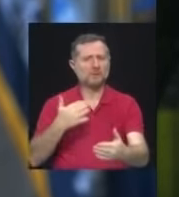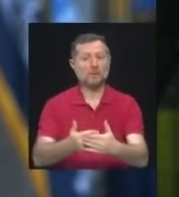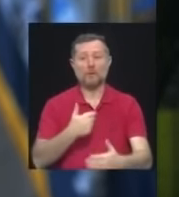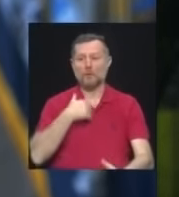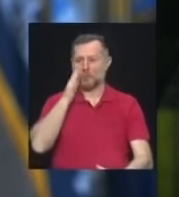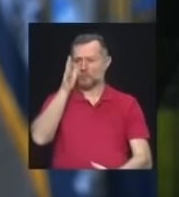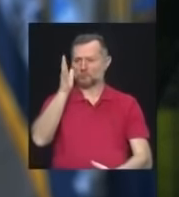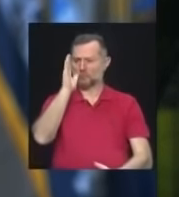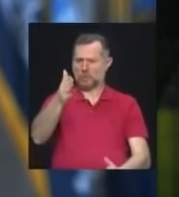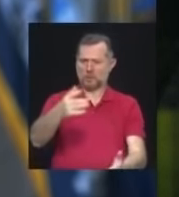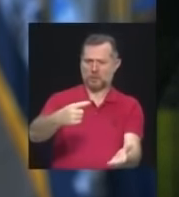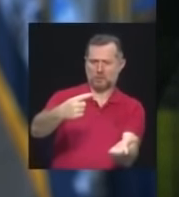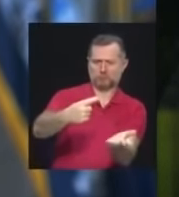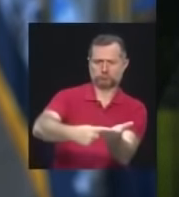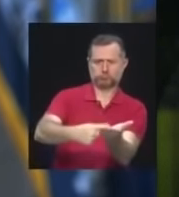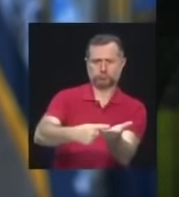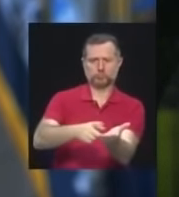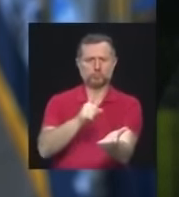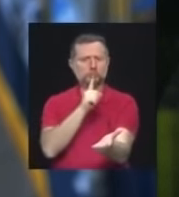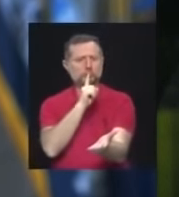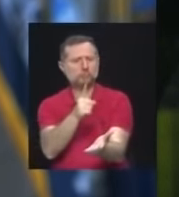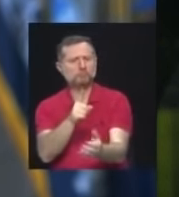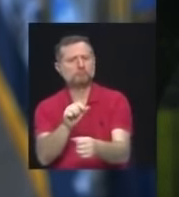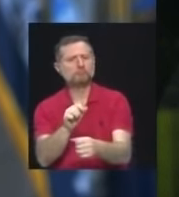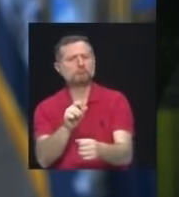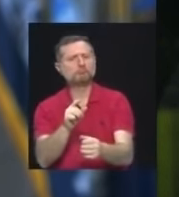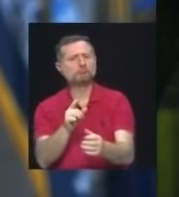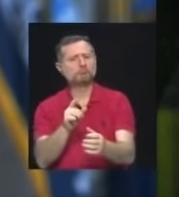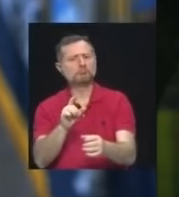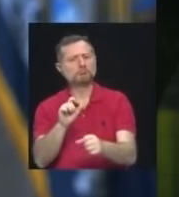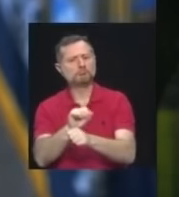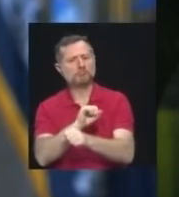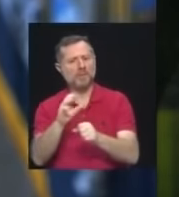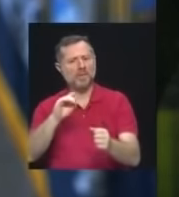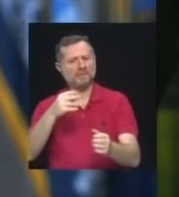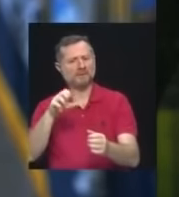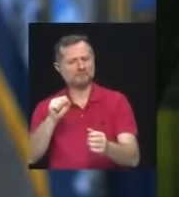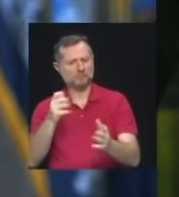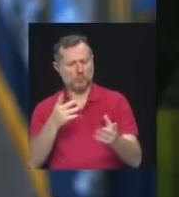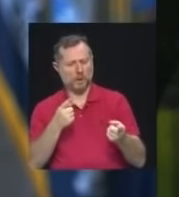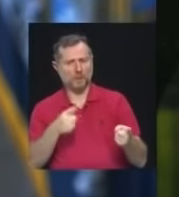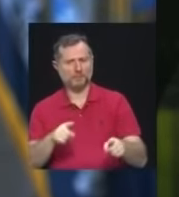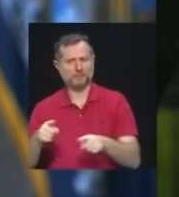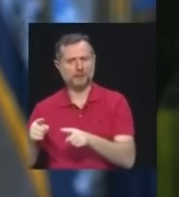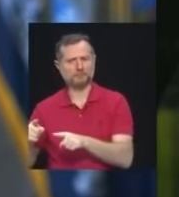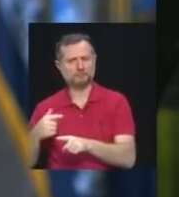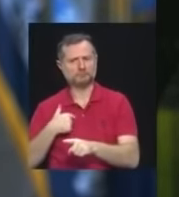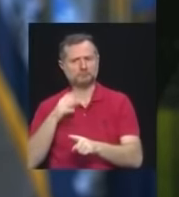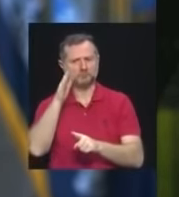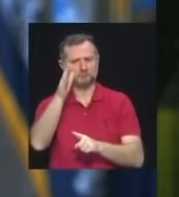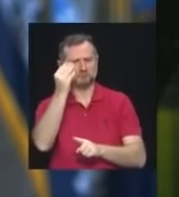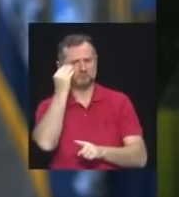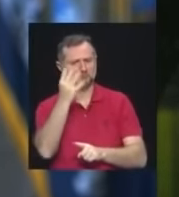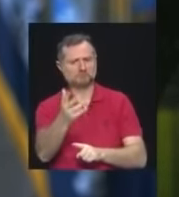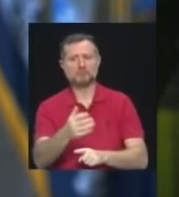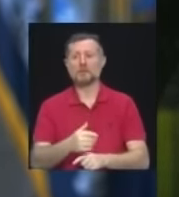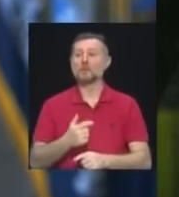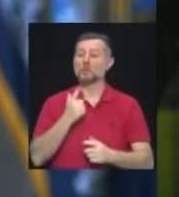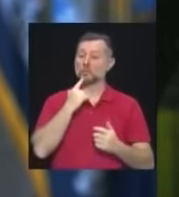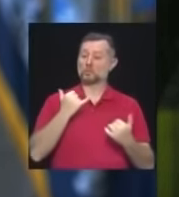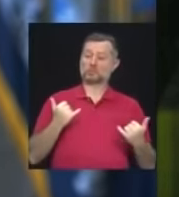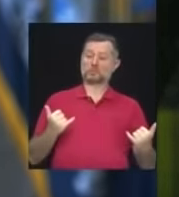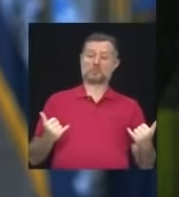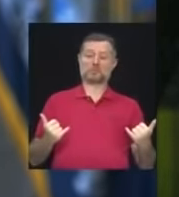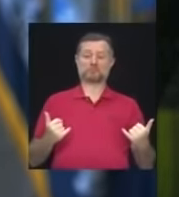and ethics of the recent situation involving me. Oh, okay, another time. But let me say now when government